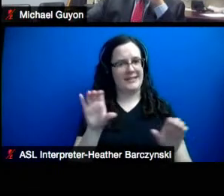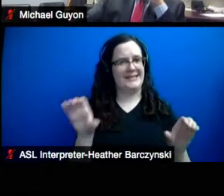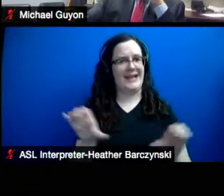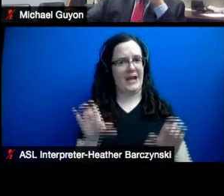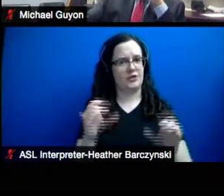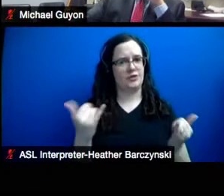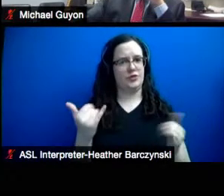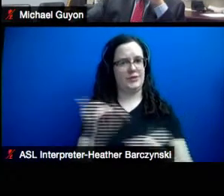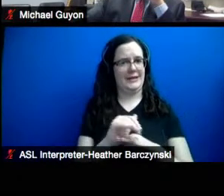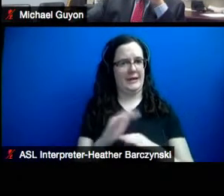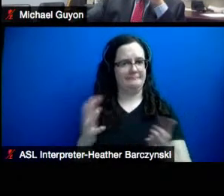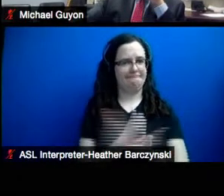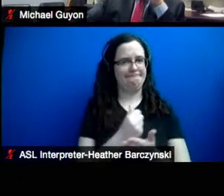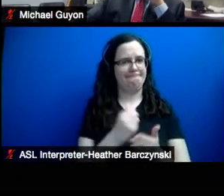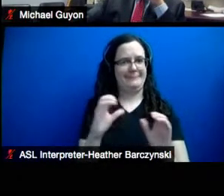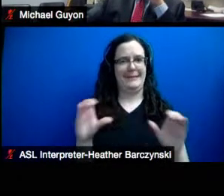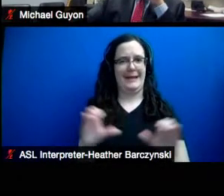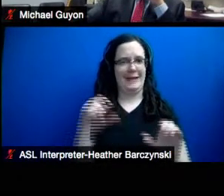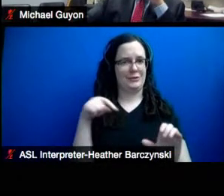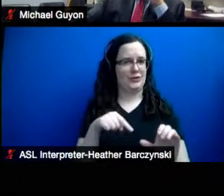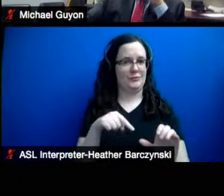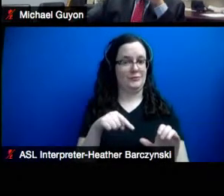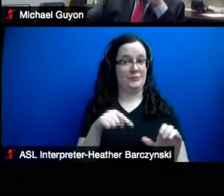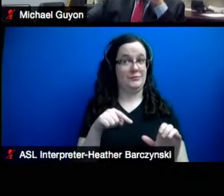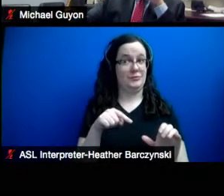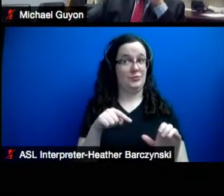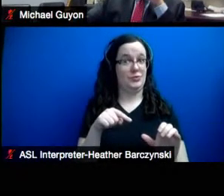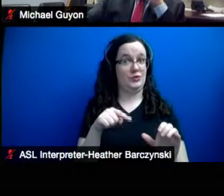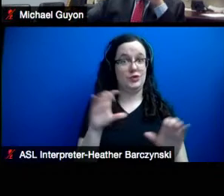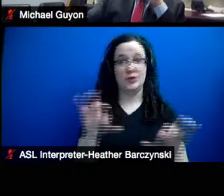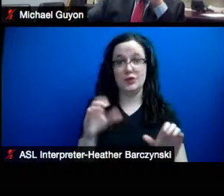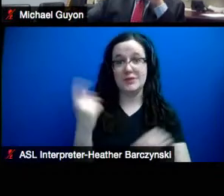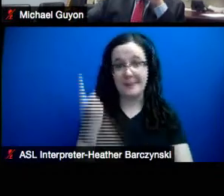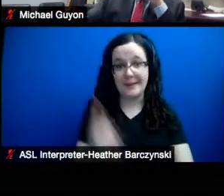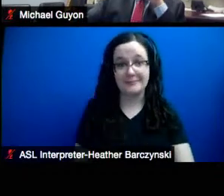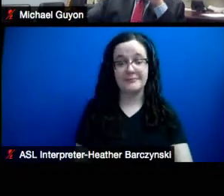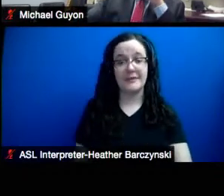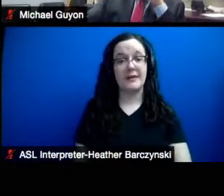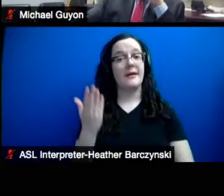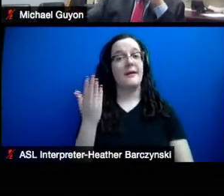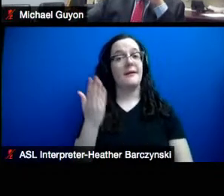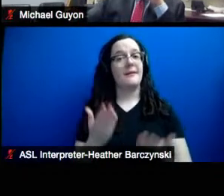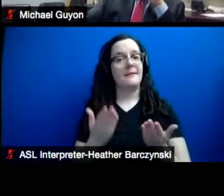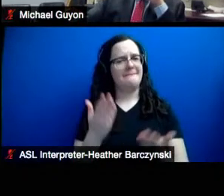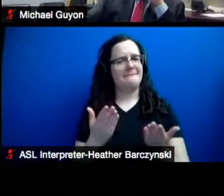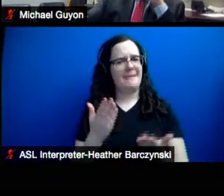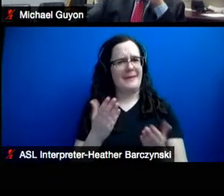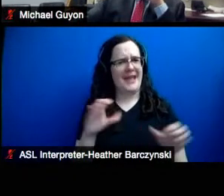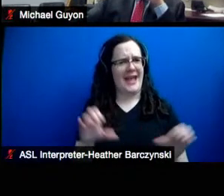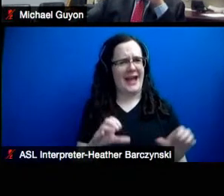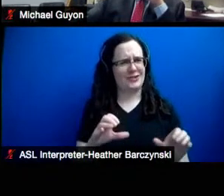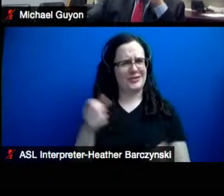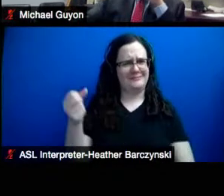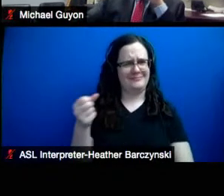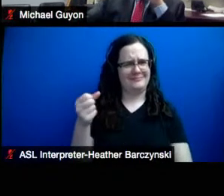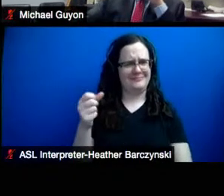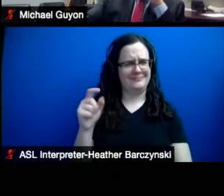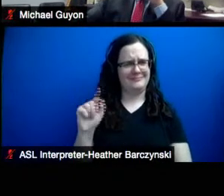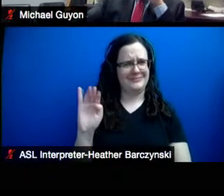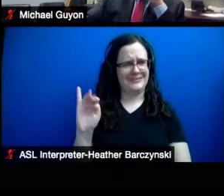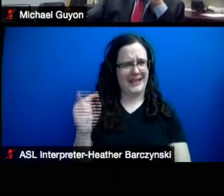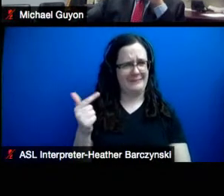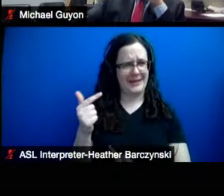tonight to do something. Maybe it's tabling, but then you're tabling the same proposal and not providing